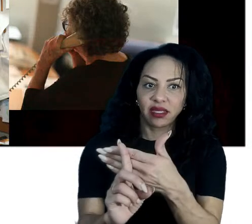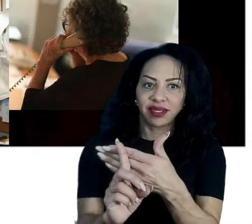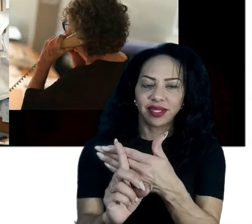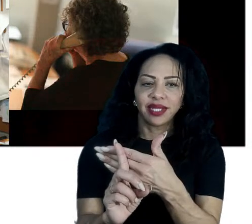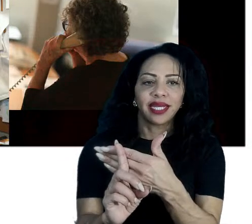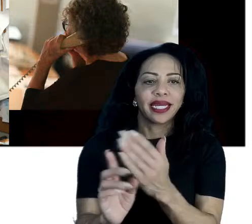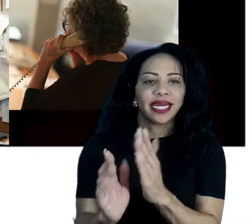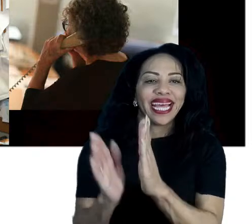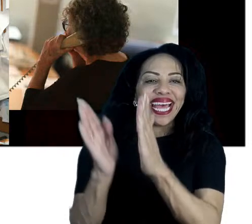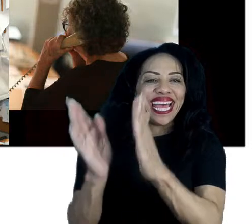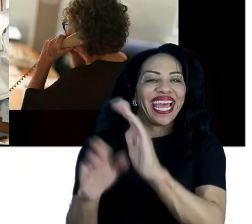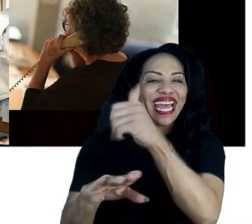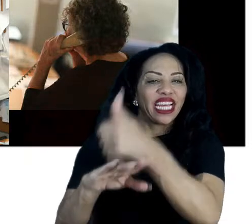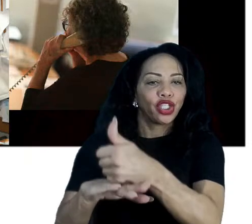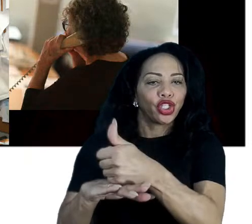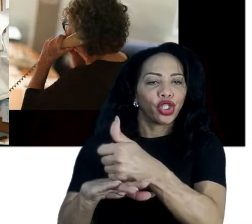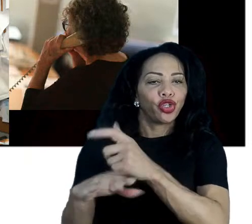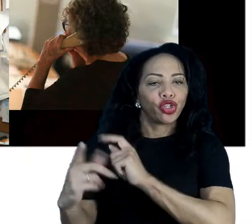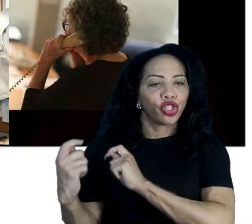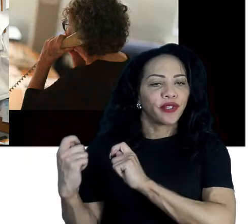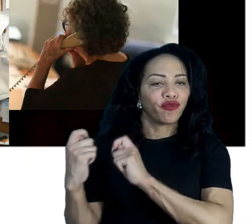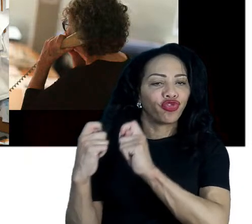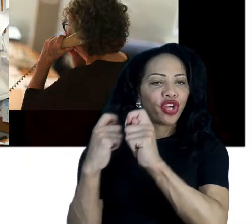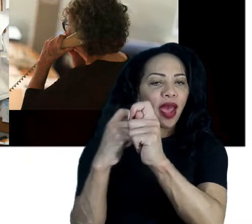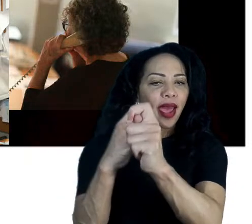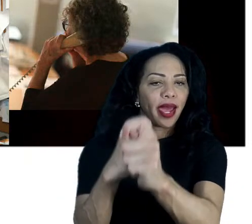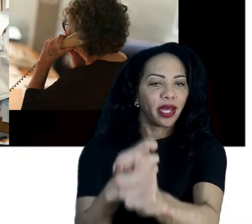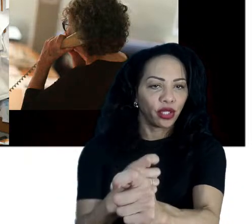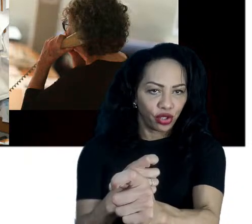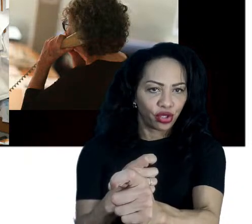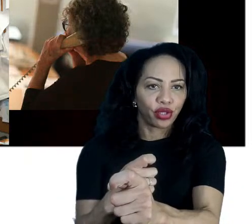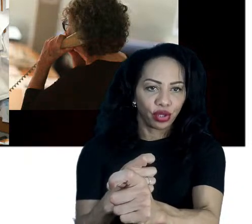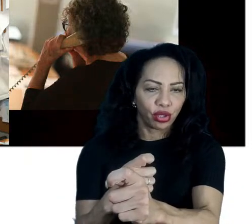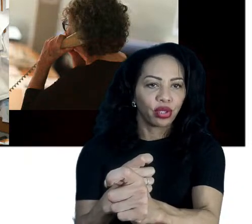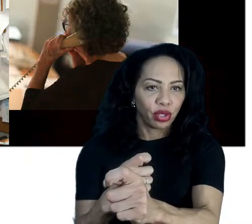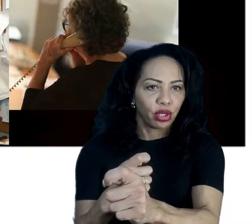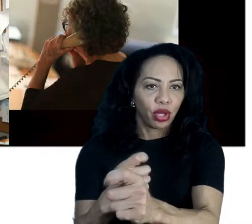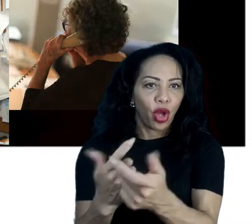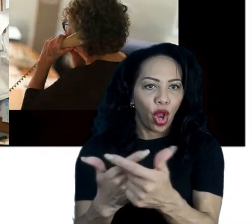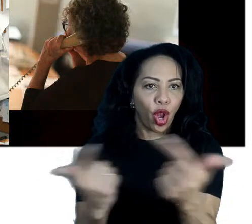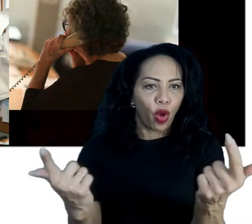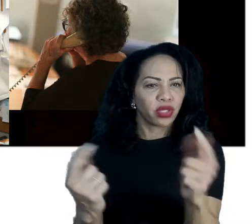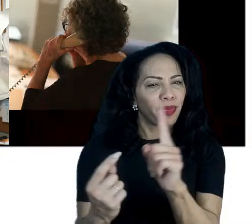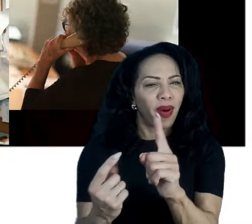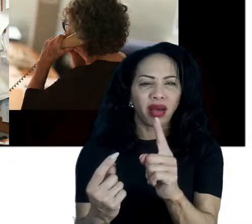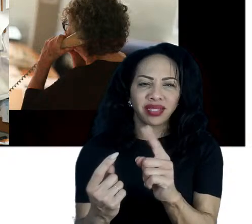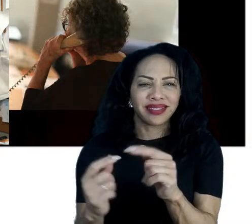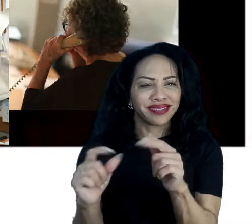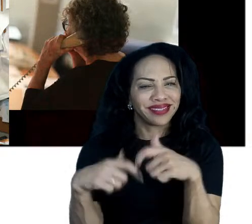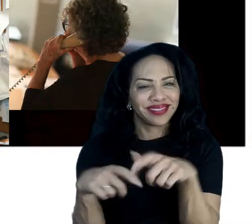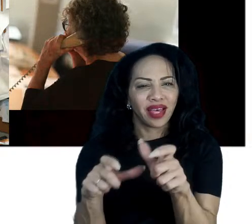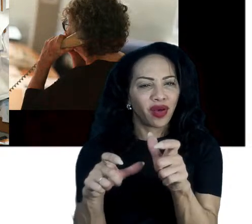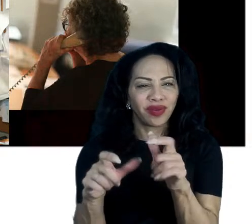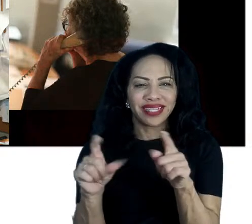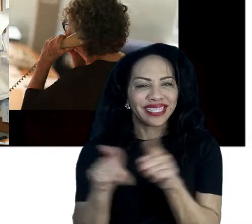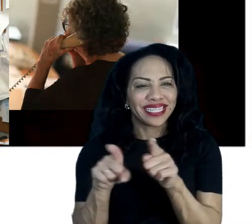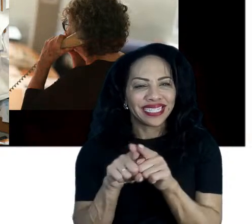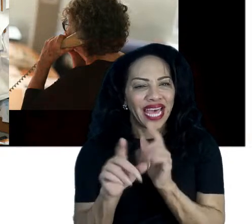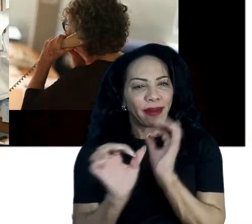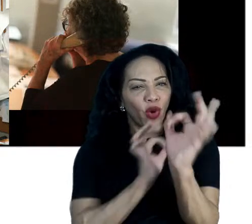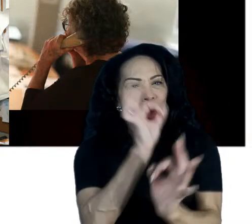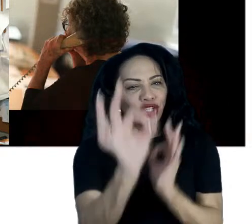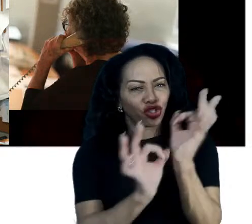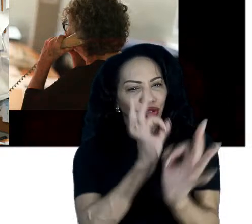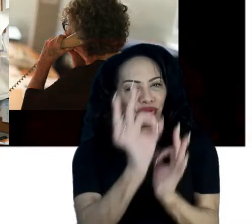a lot of the same questions are still being tackled, perhaps. And this is a way, in some ways, of talking about the